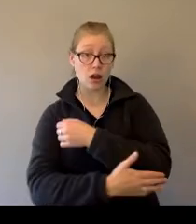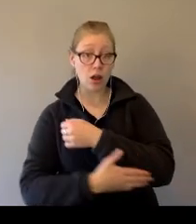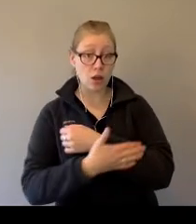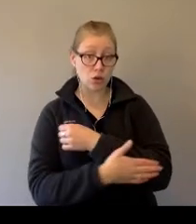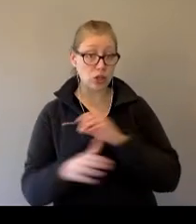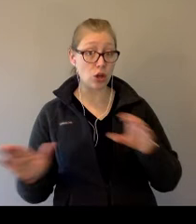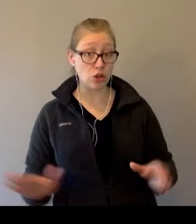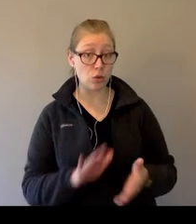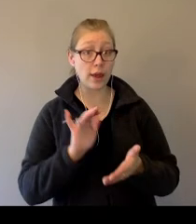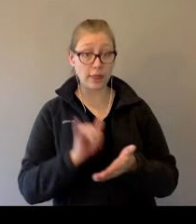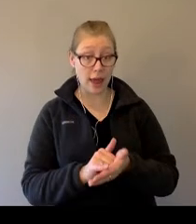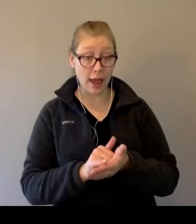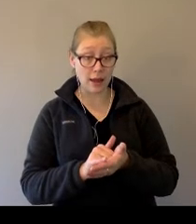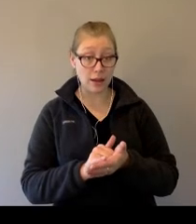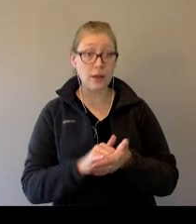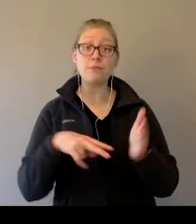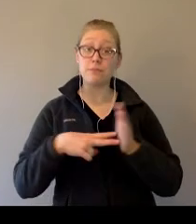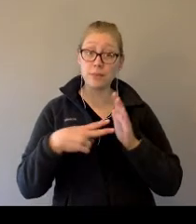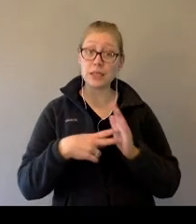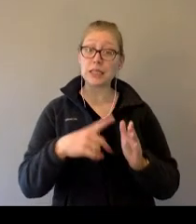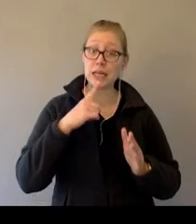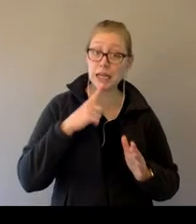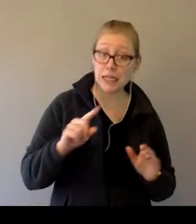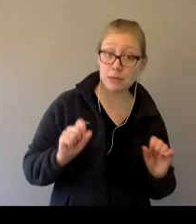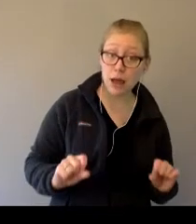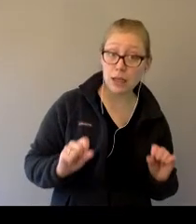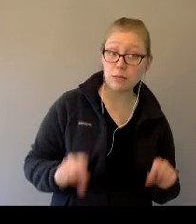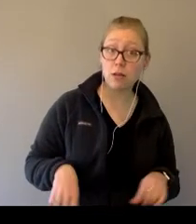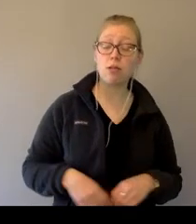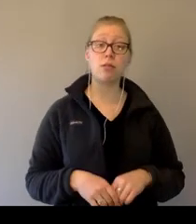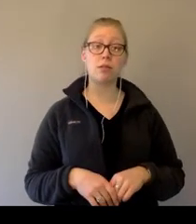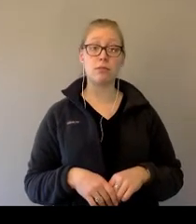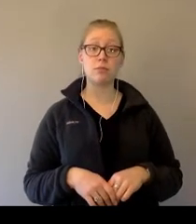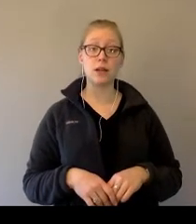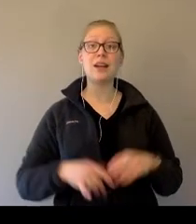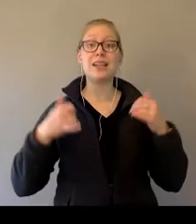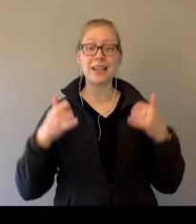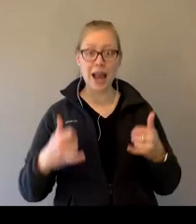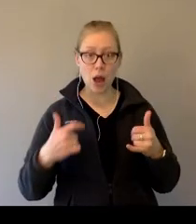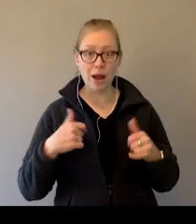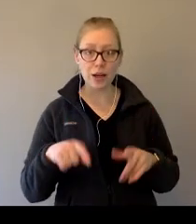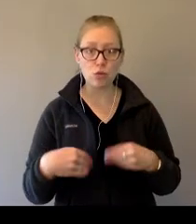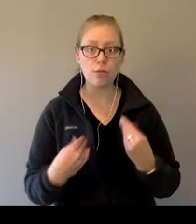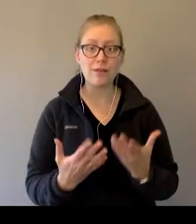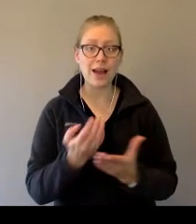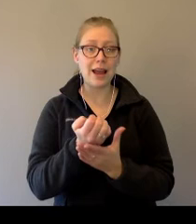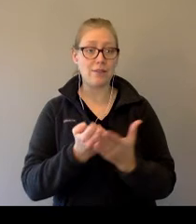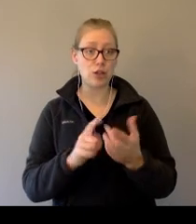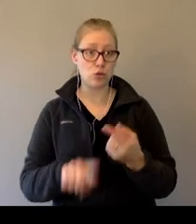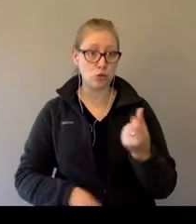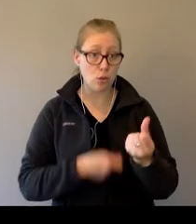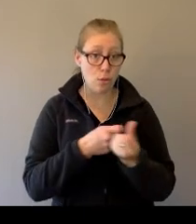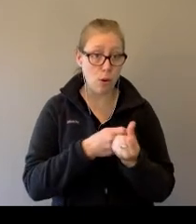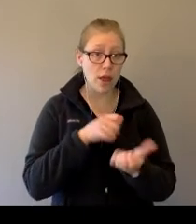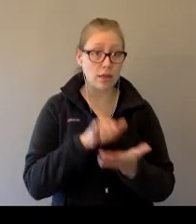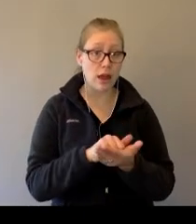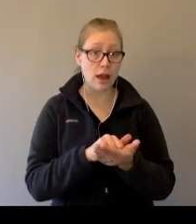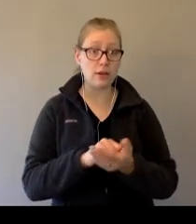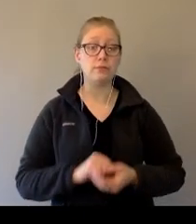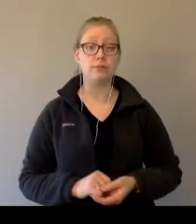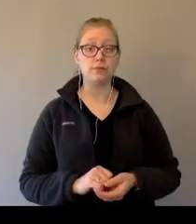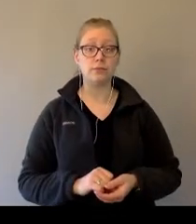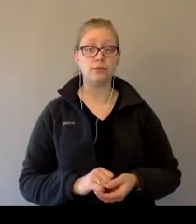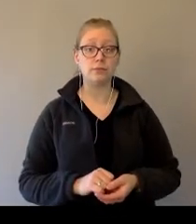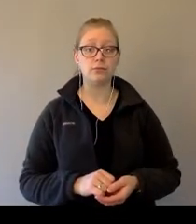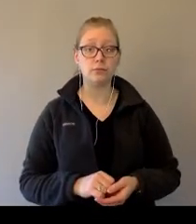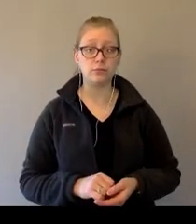doing it, so it is plausible, it is possible, and now I need to provide a piece of evidence to support this rebuttal. What